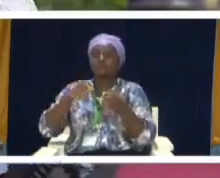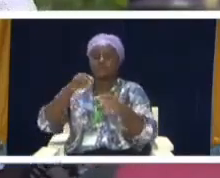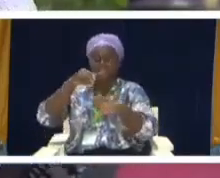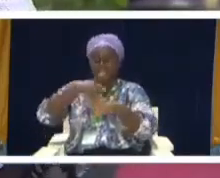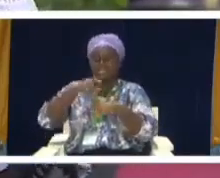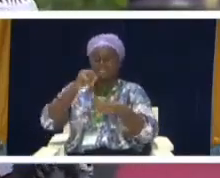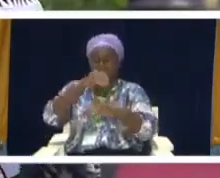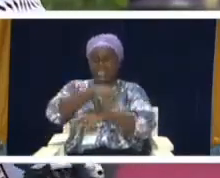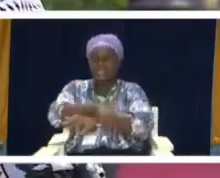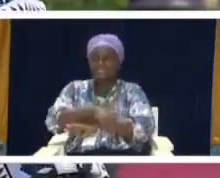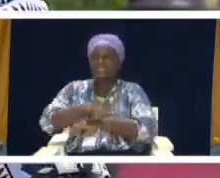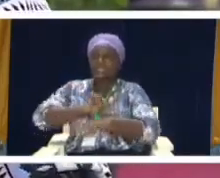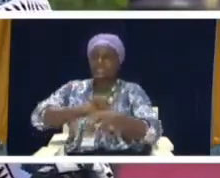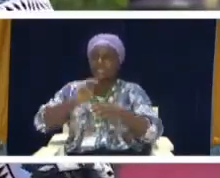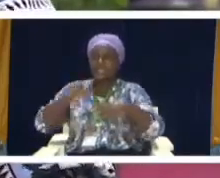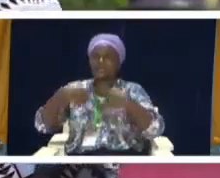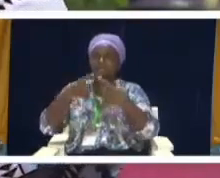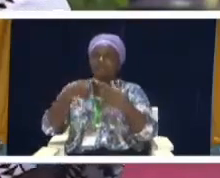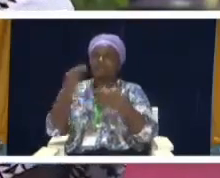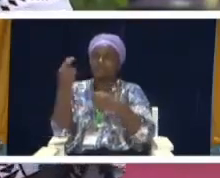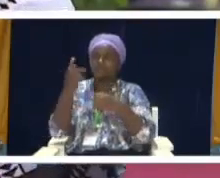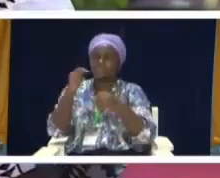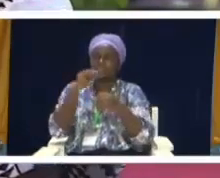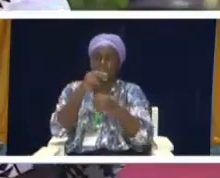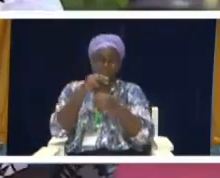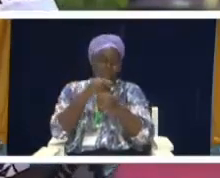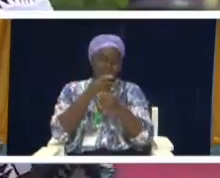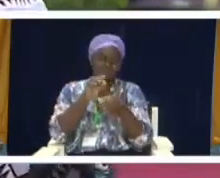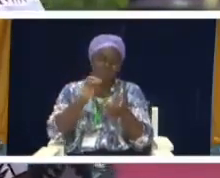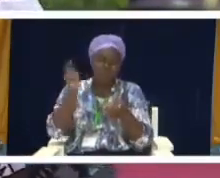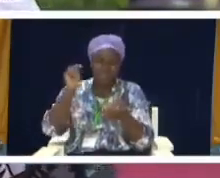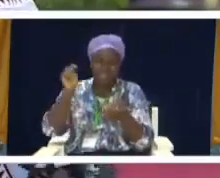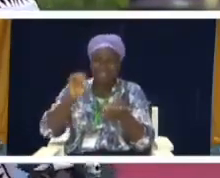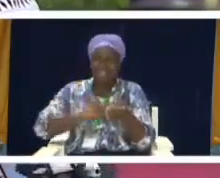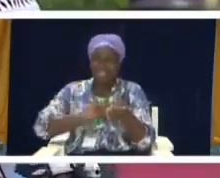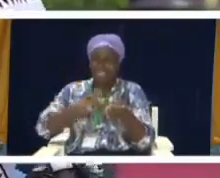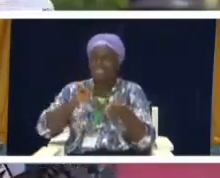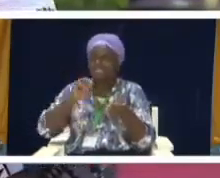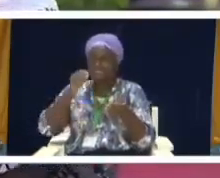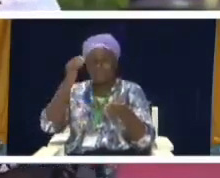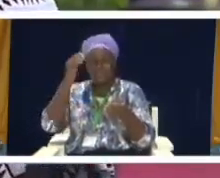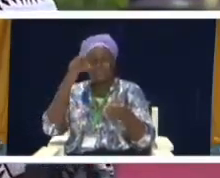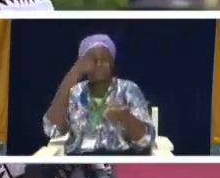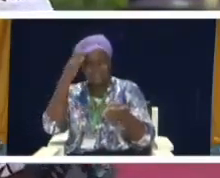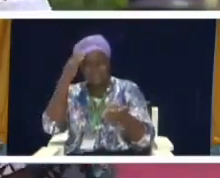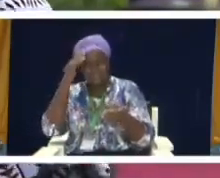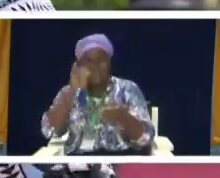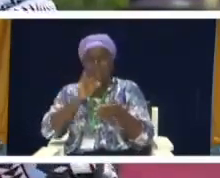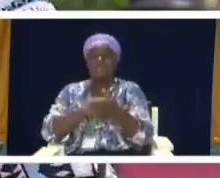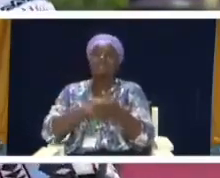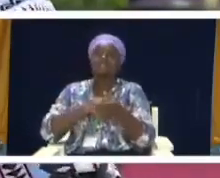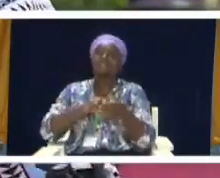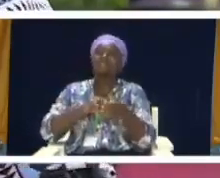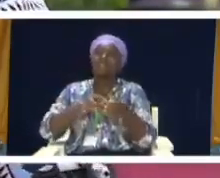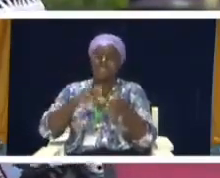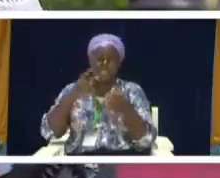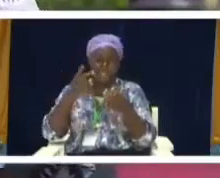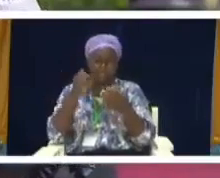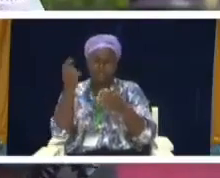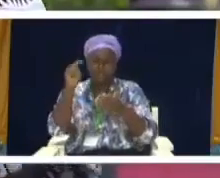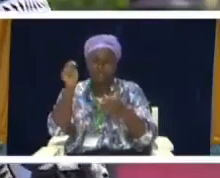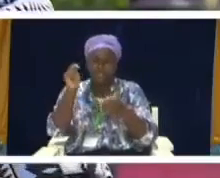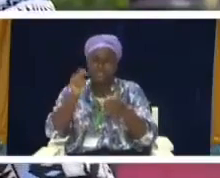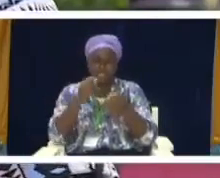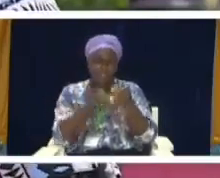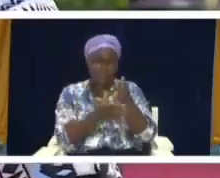10 p.m., I went to use the toilet. I noticed I urinated blood. So my husband said, okay, let's go to the hospital. So